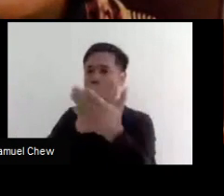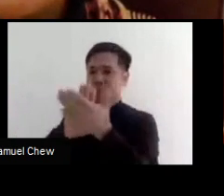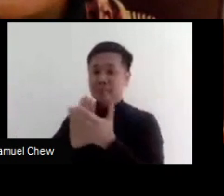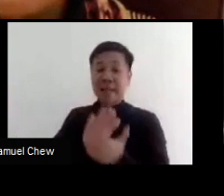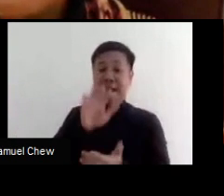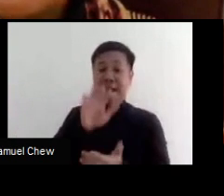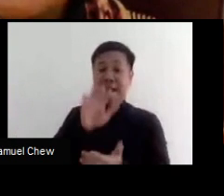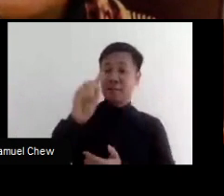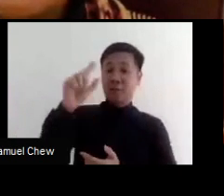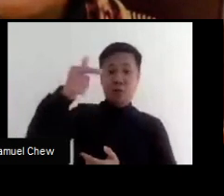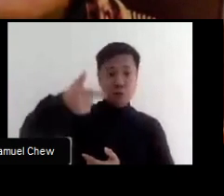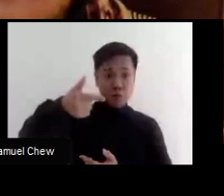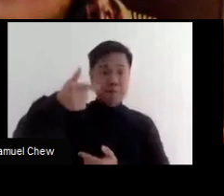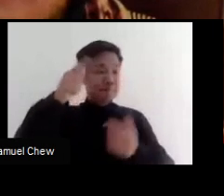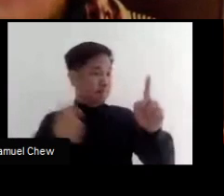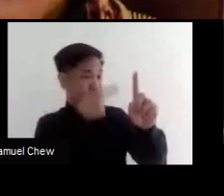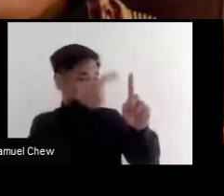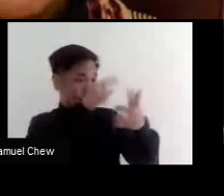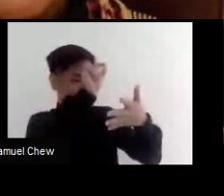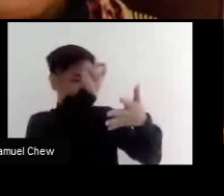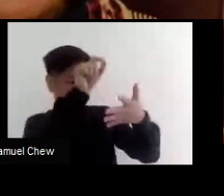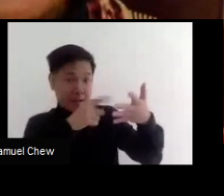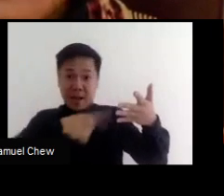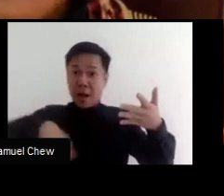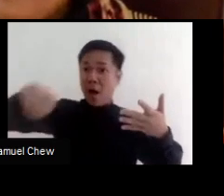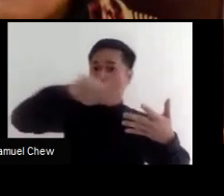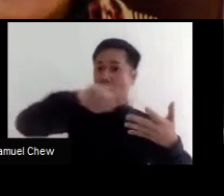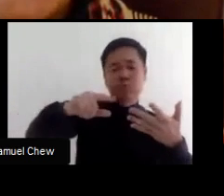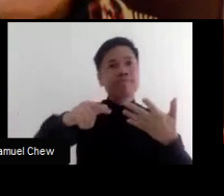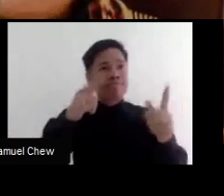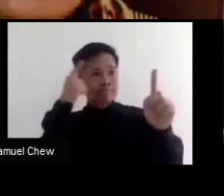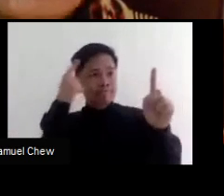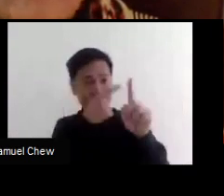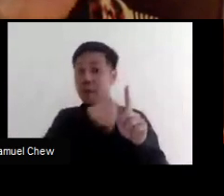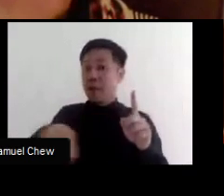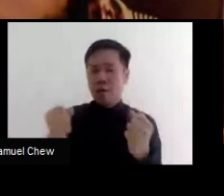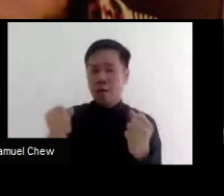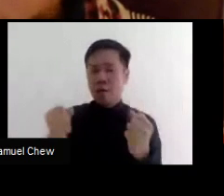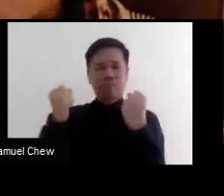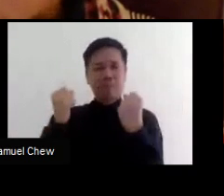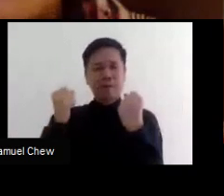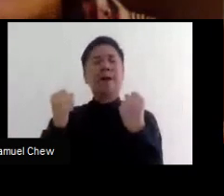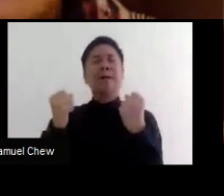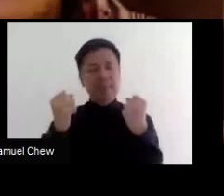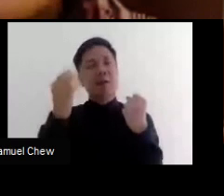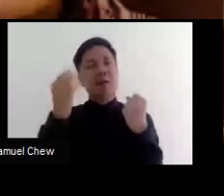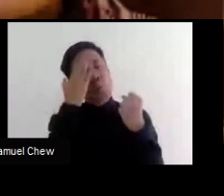the monitoring of ministerial declaration. This will strengthen the convergence of our